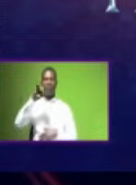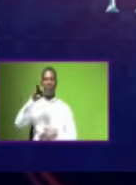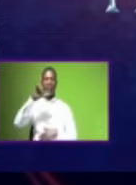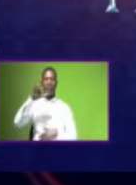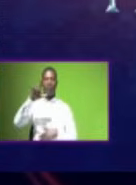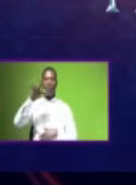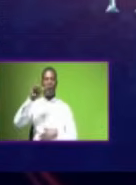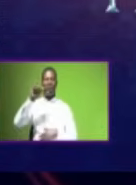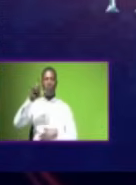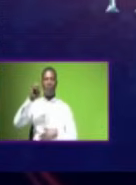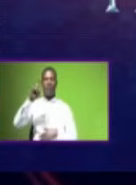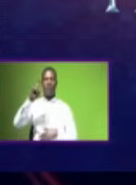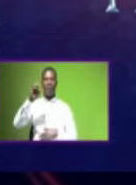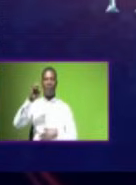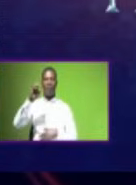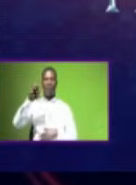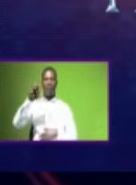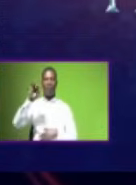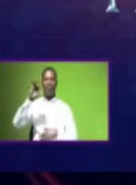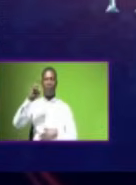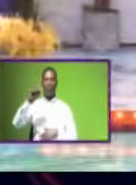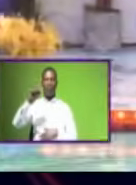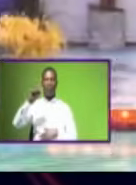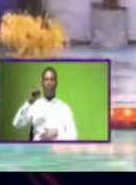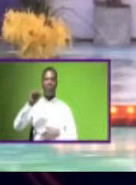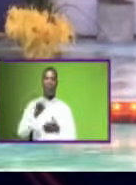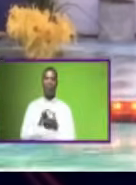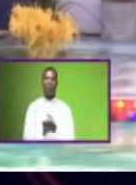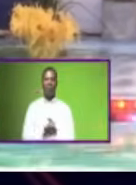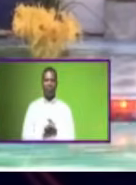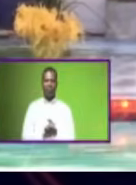I said the anejuma